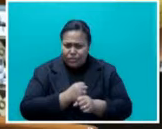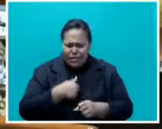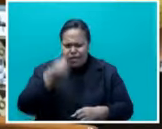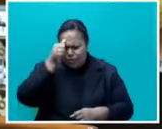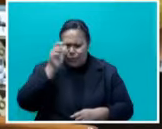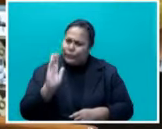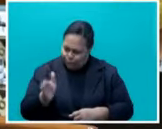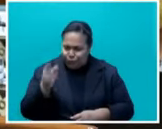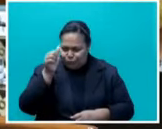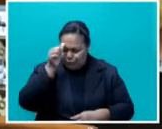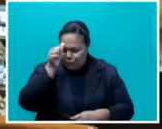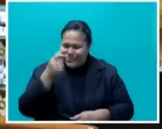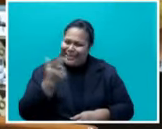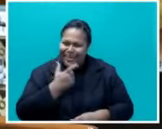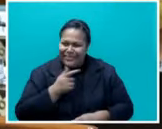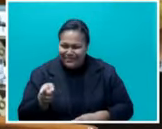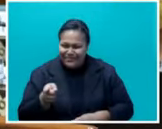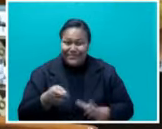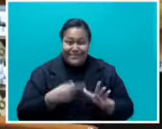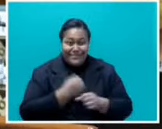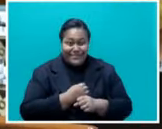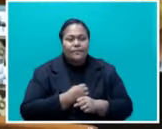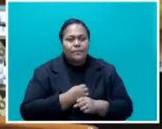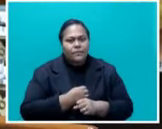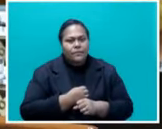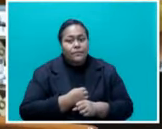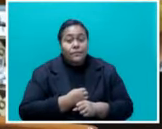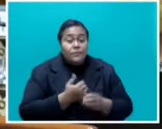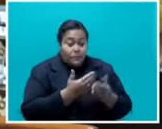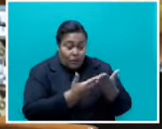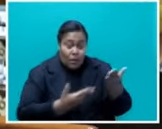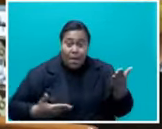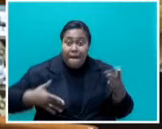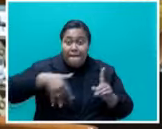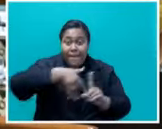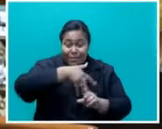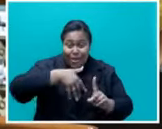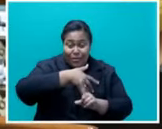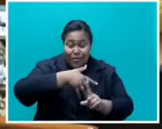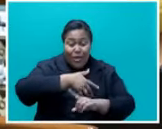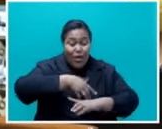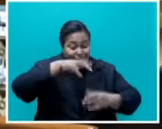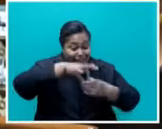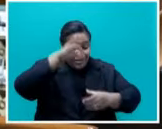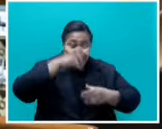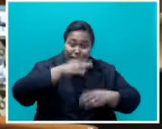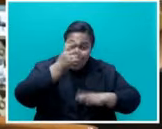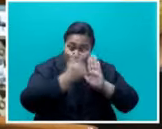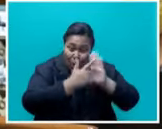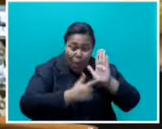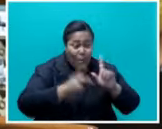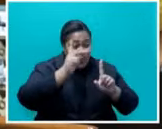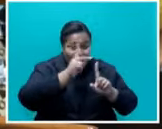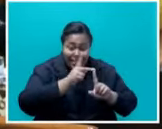laughing. The whole genesis of the electoral law, political parties law,